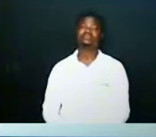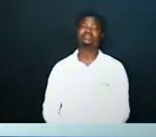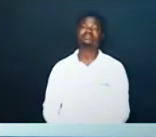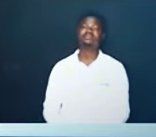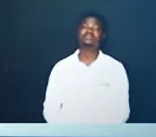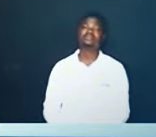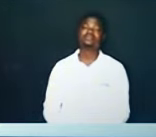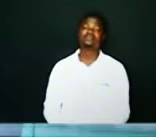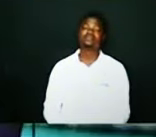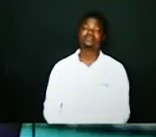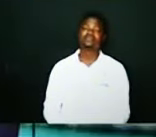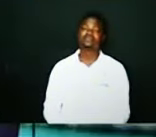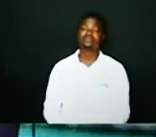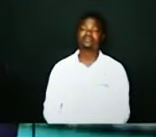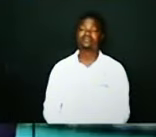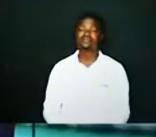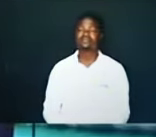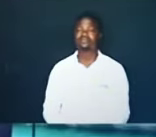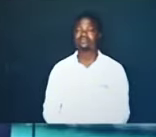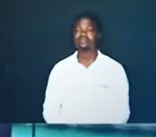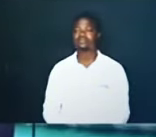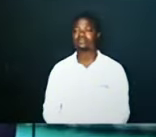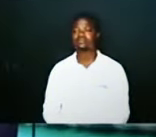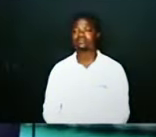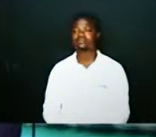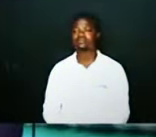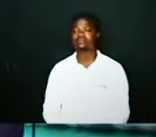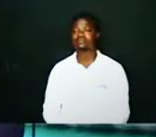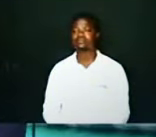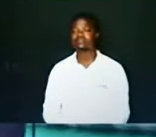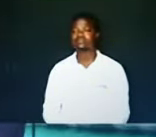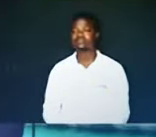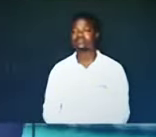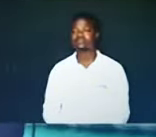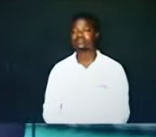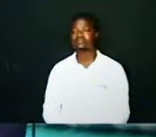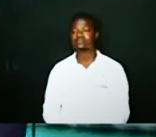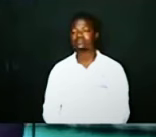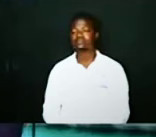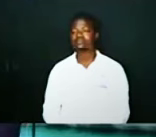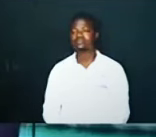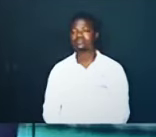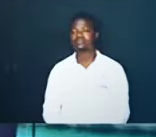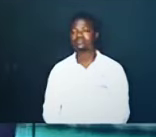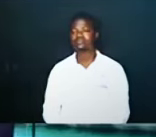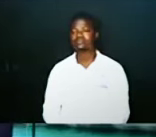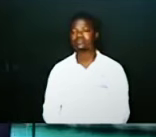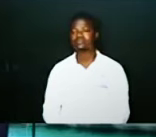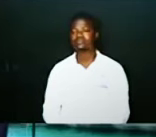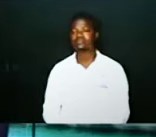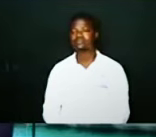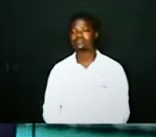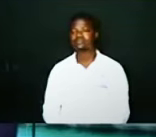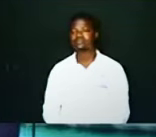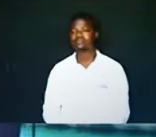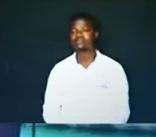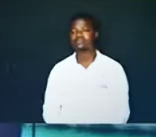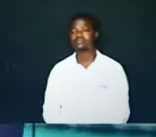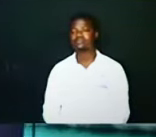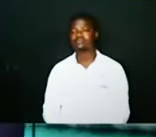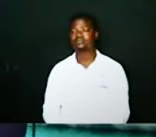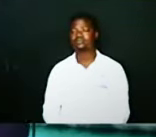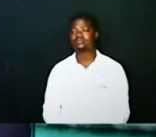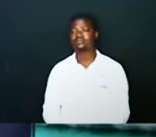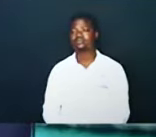wahini asasi nina eso na eso no wong mra ene amani na die na onhini mra no